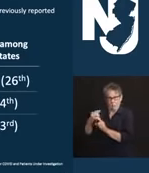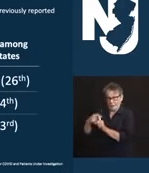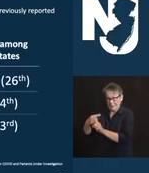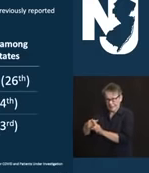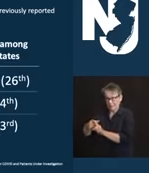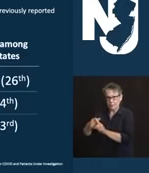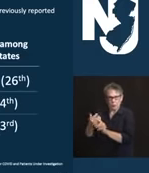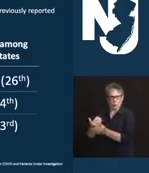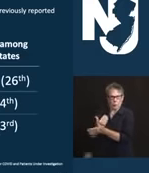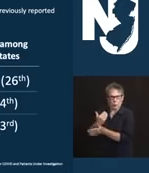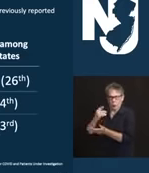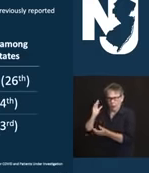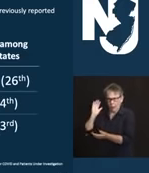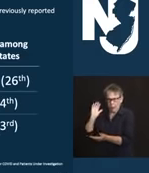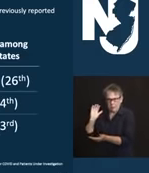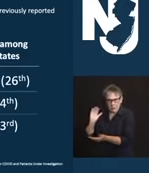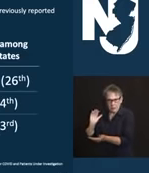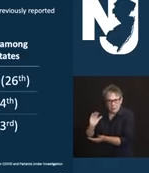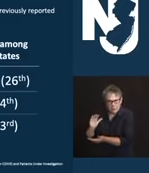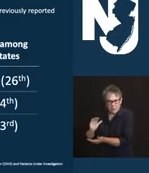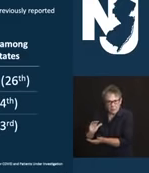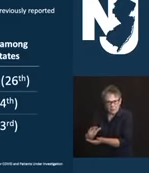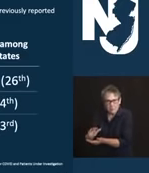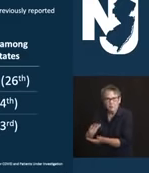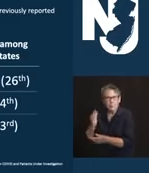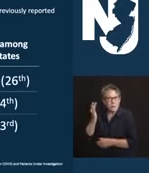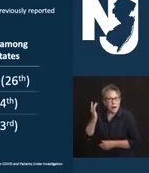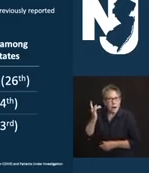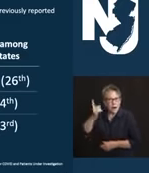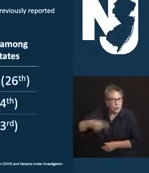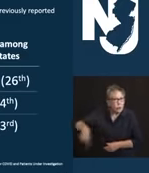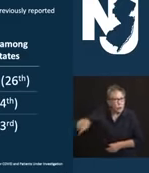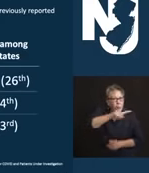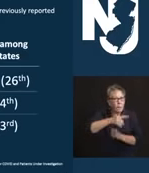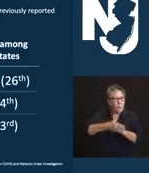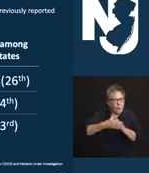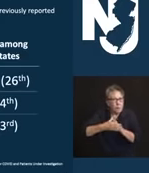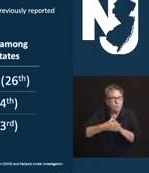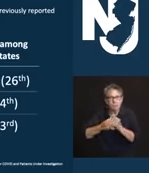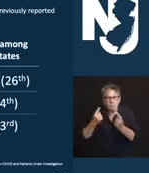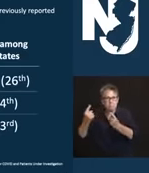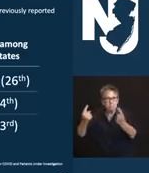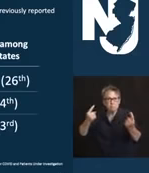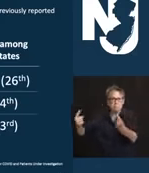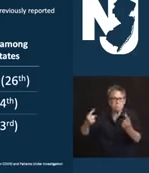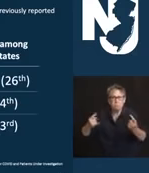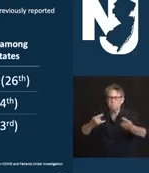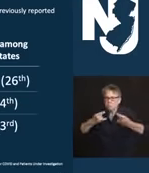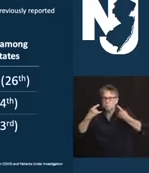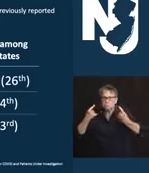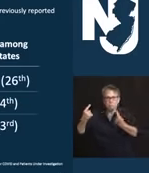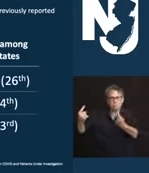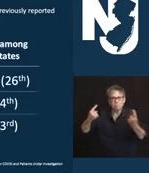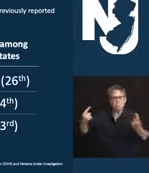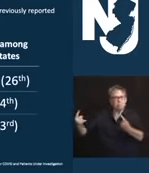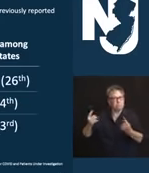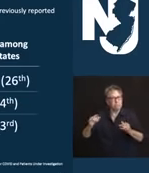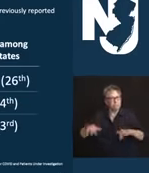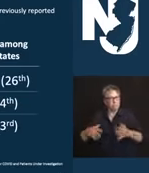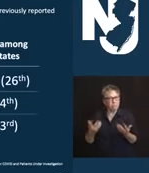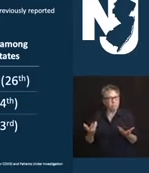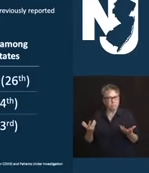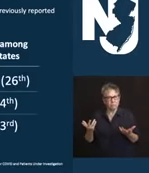distancing, but we're still top 5 in terms of hospitalizations and fatalities. This is why we are not just going to throw